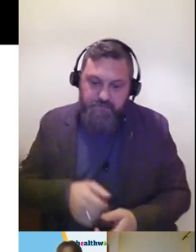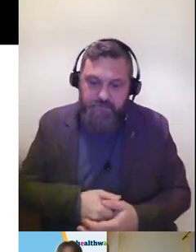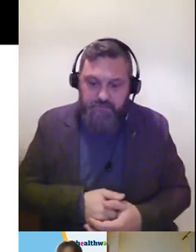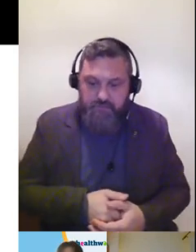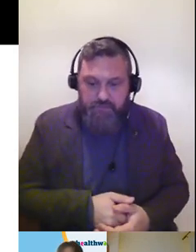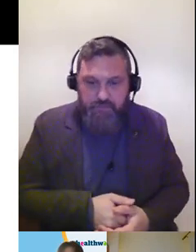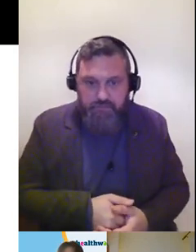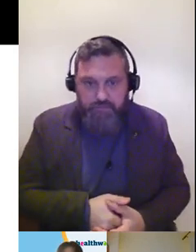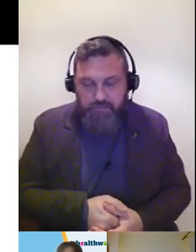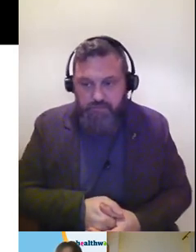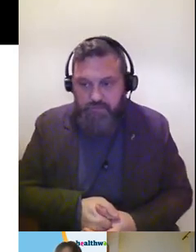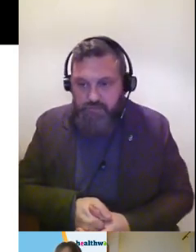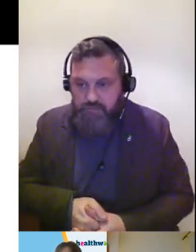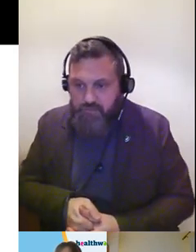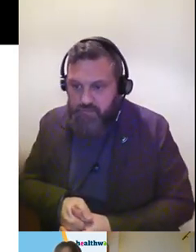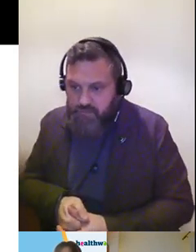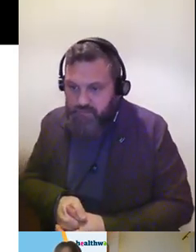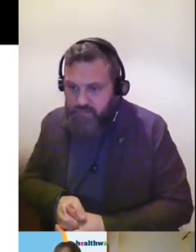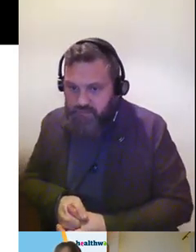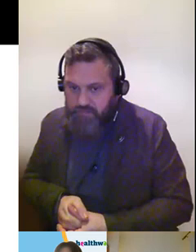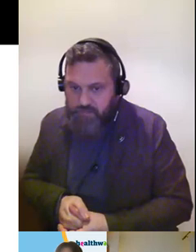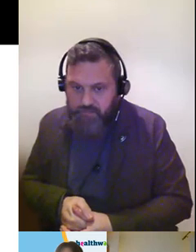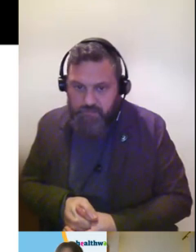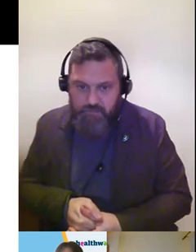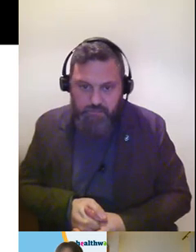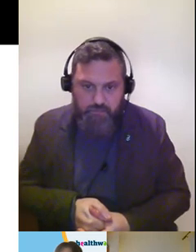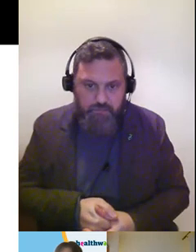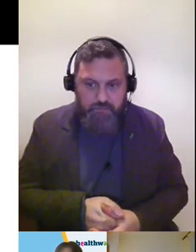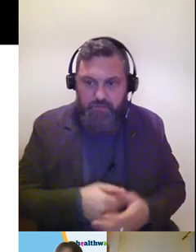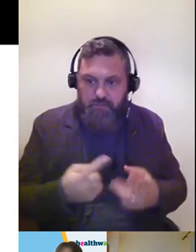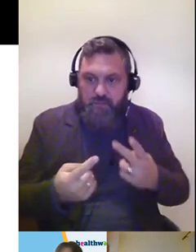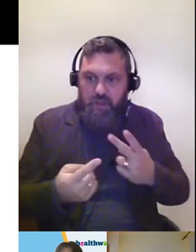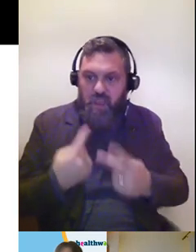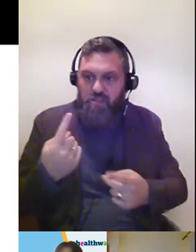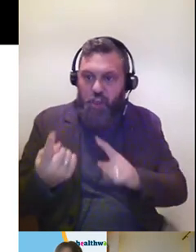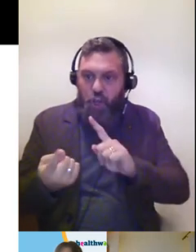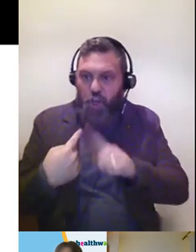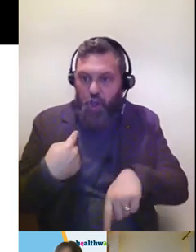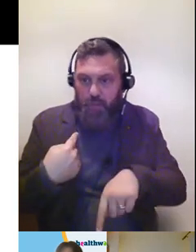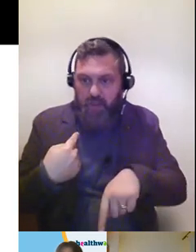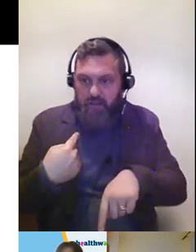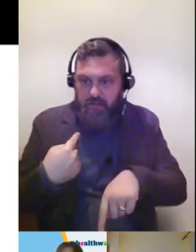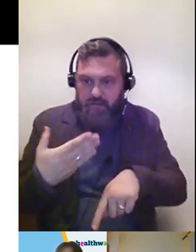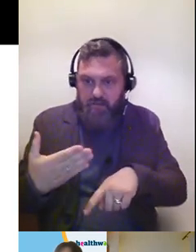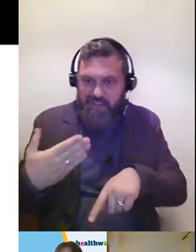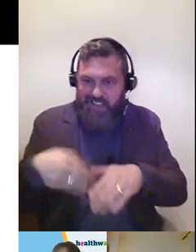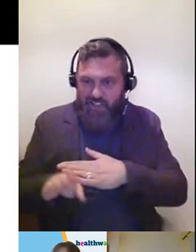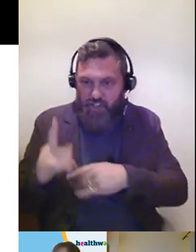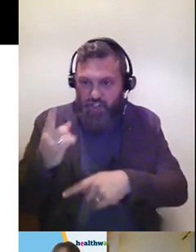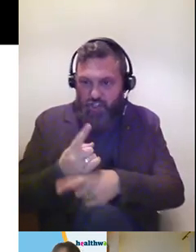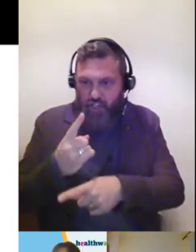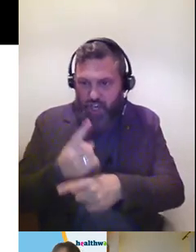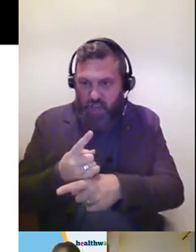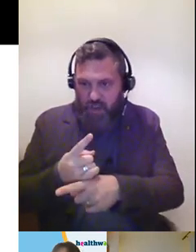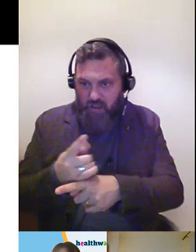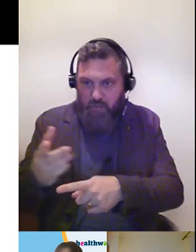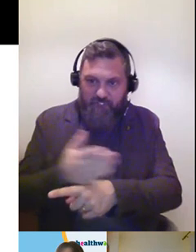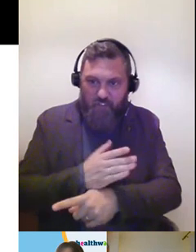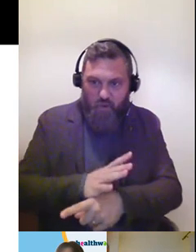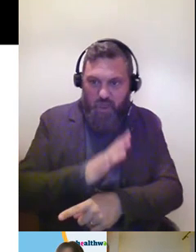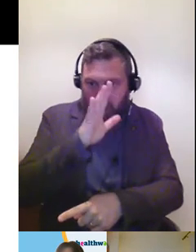Okay, thank you. Just going to go to another comment in the chat before I go to a hand.